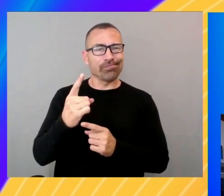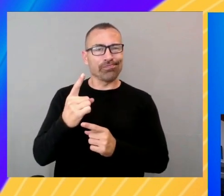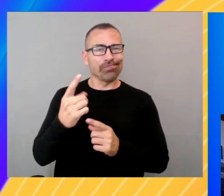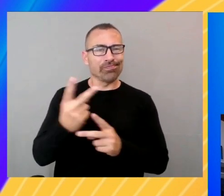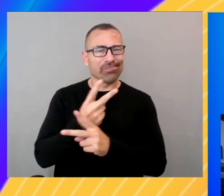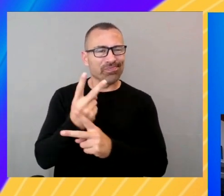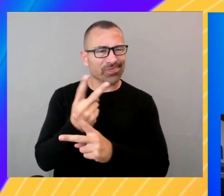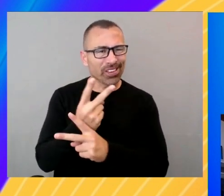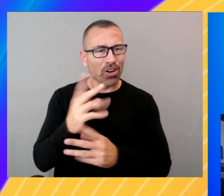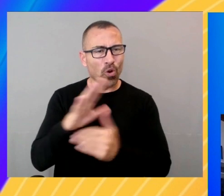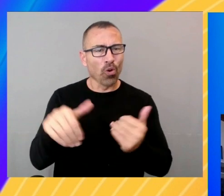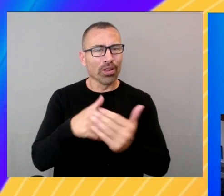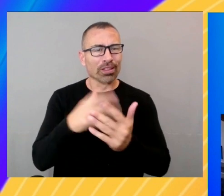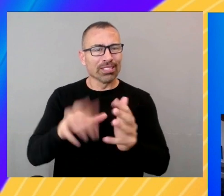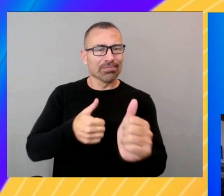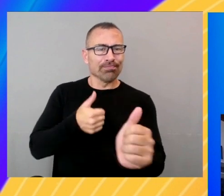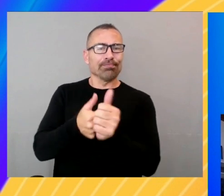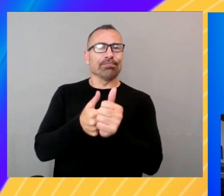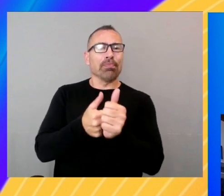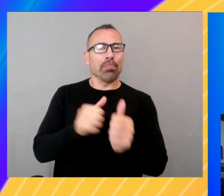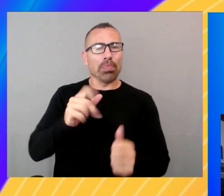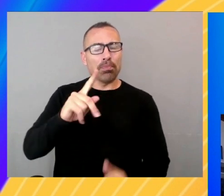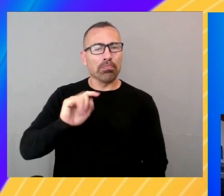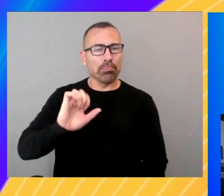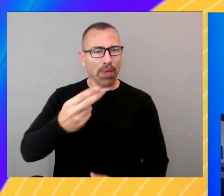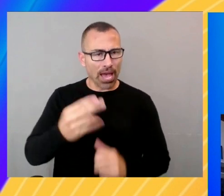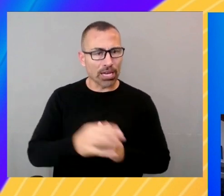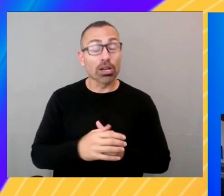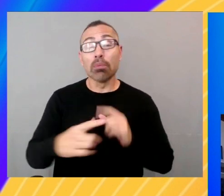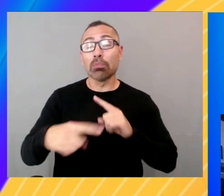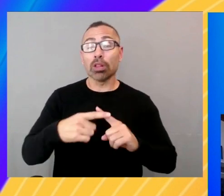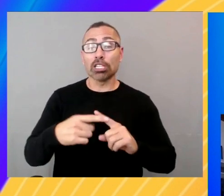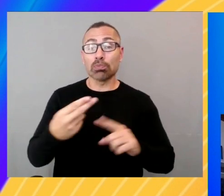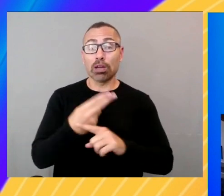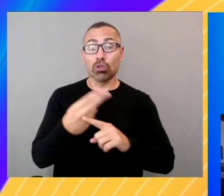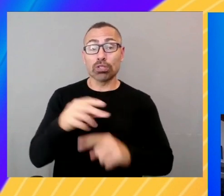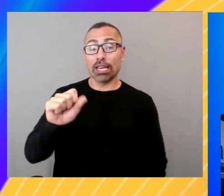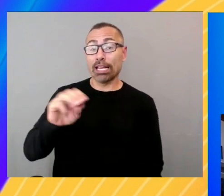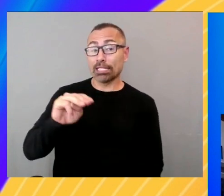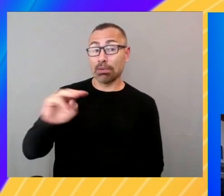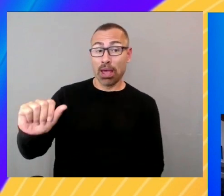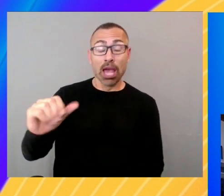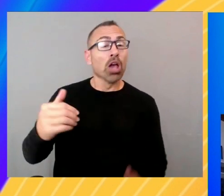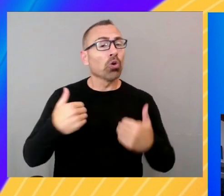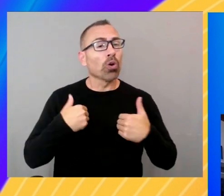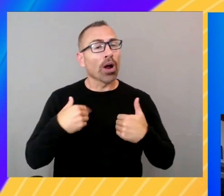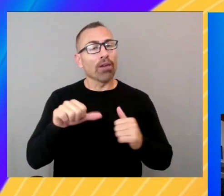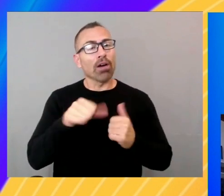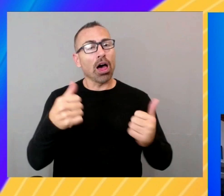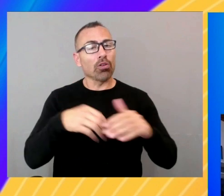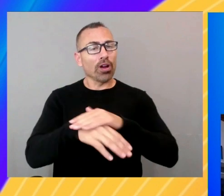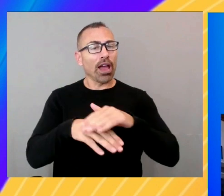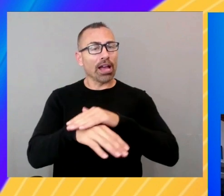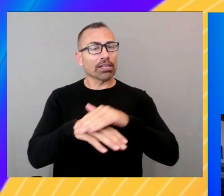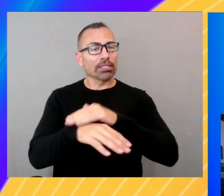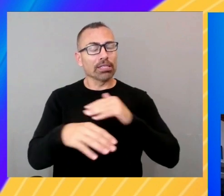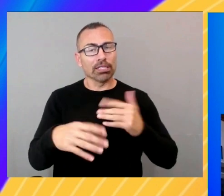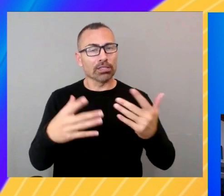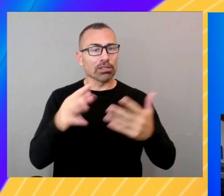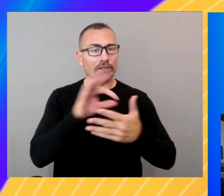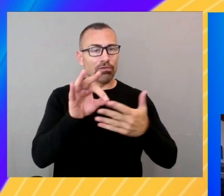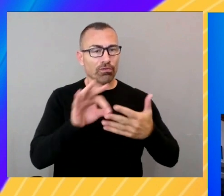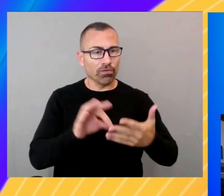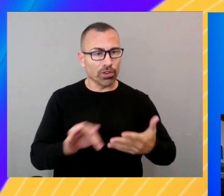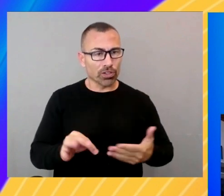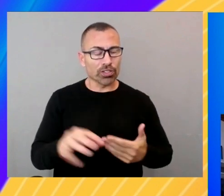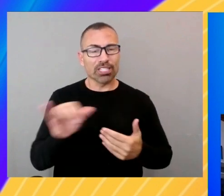by installing the Systems Manager agent, you then have access to a wide variety of other node management features within Systems Manager, like session